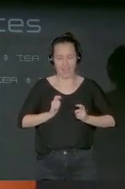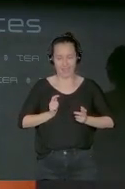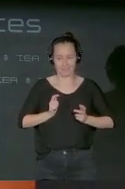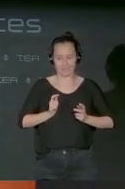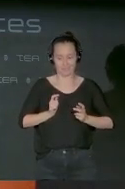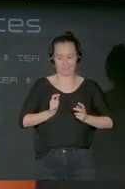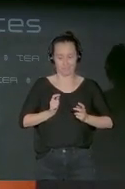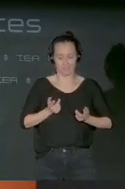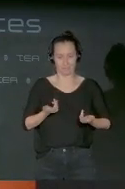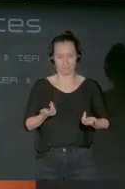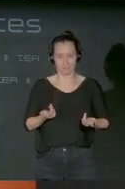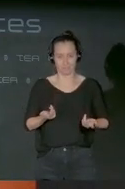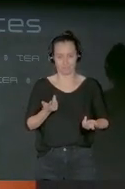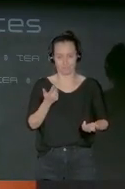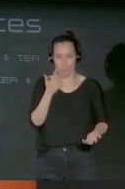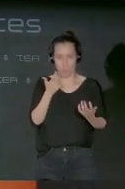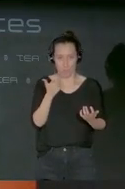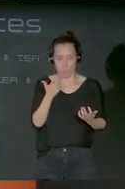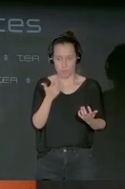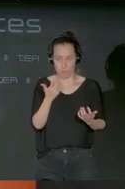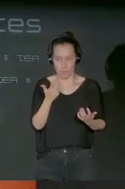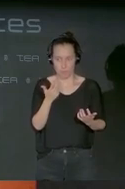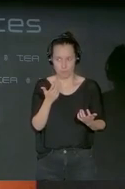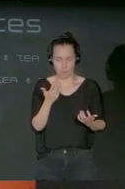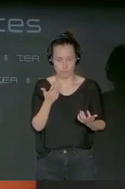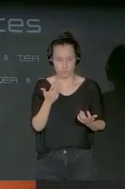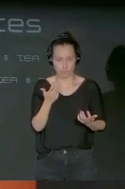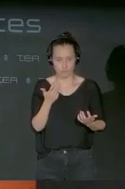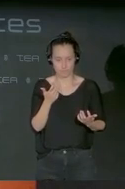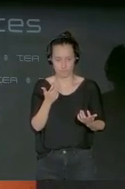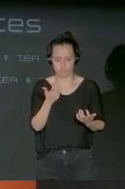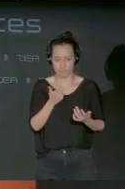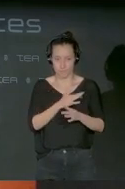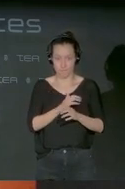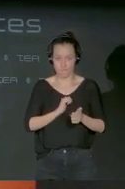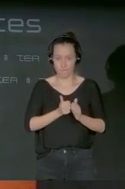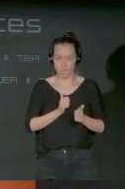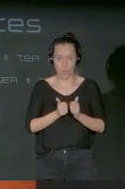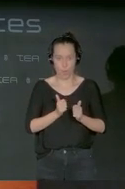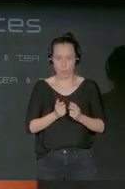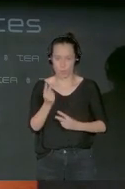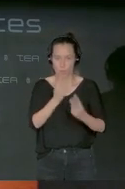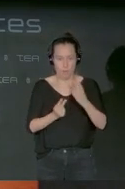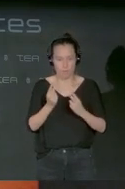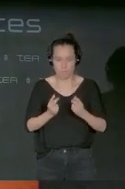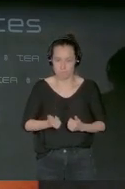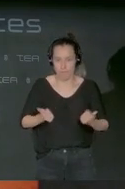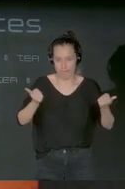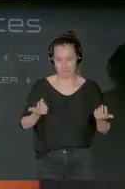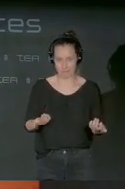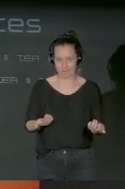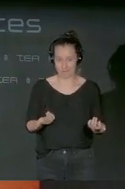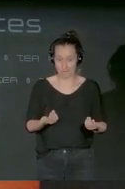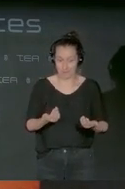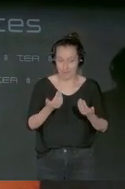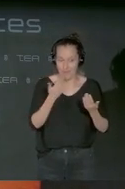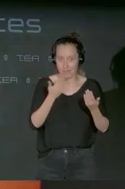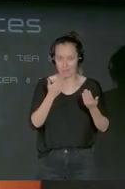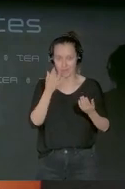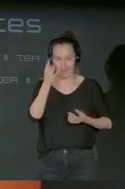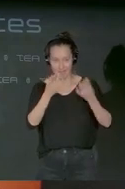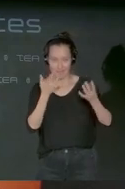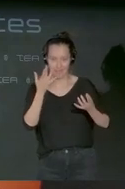not only video games but also video games play. To entertain people, to allow people